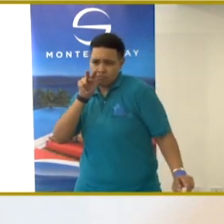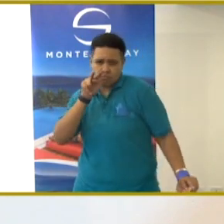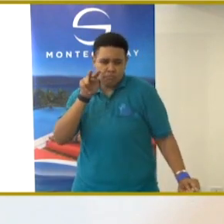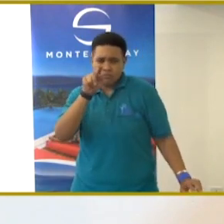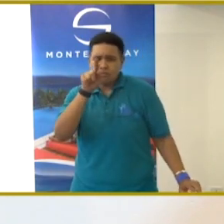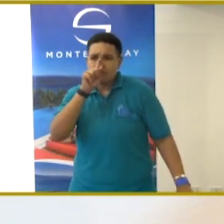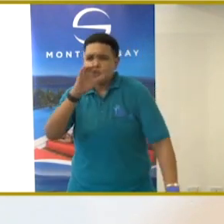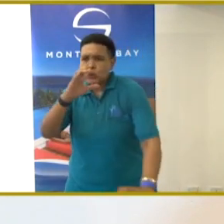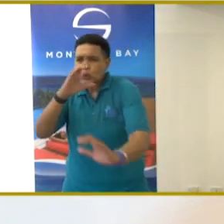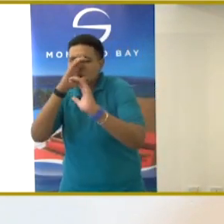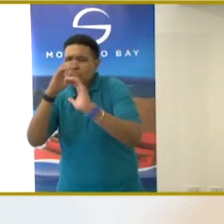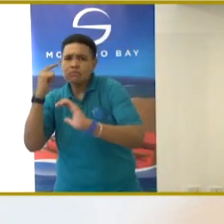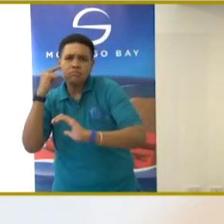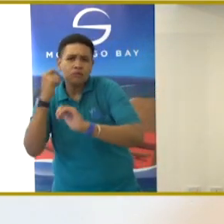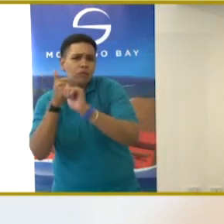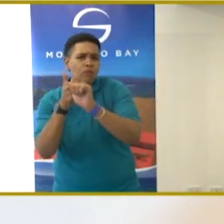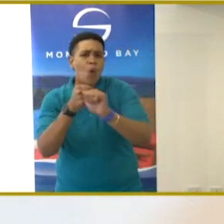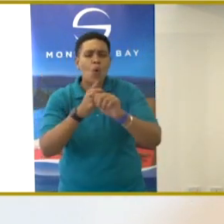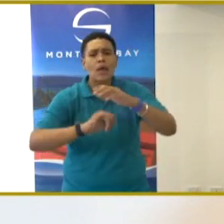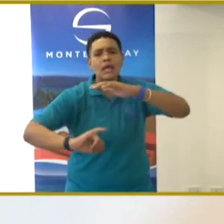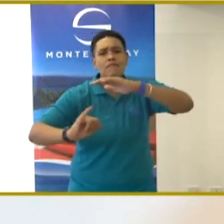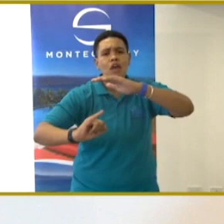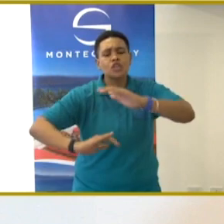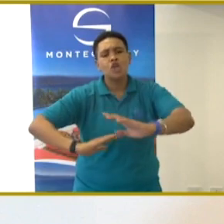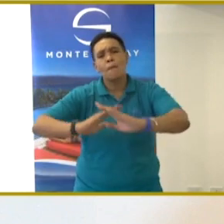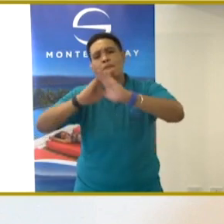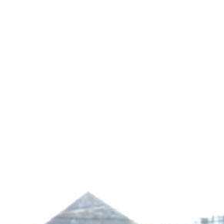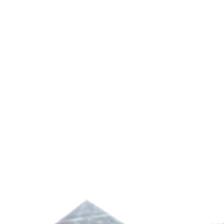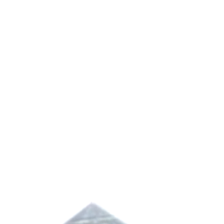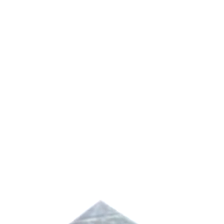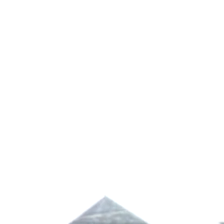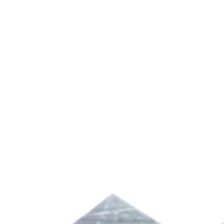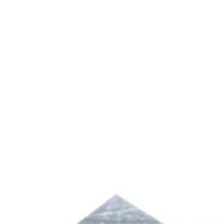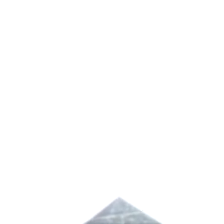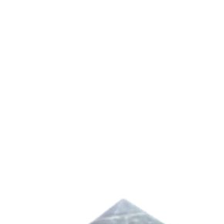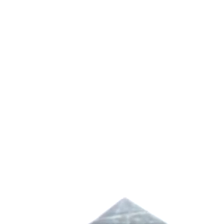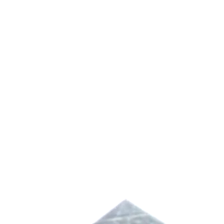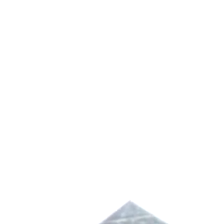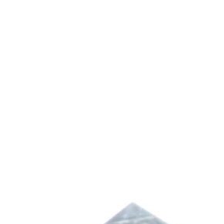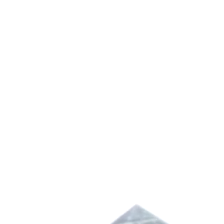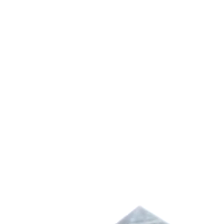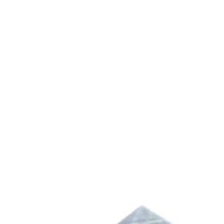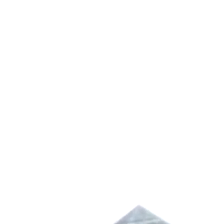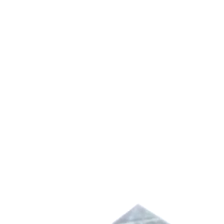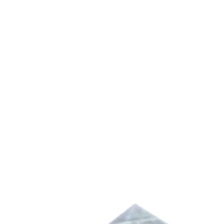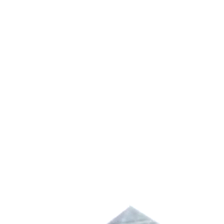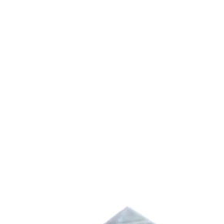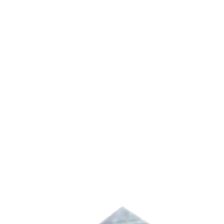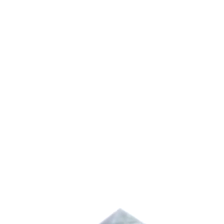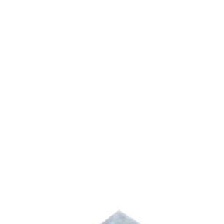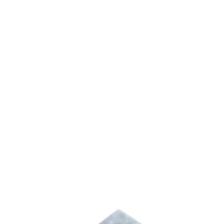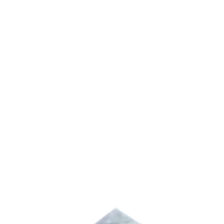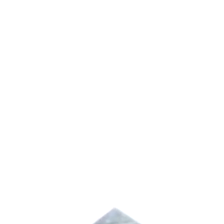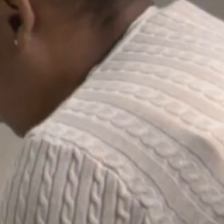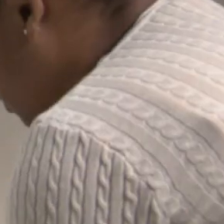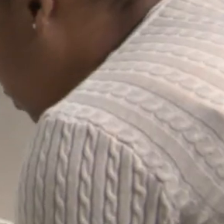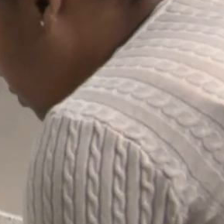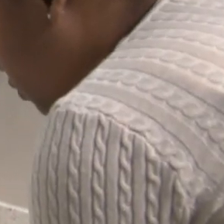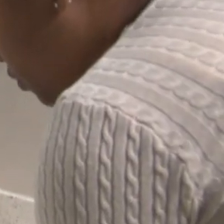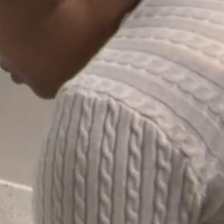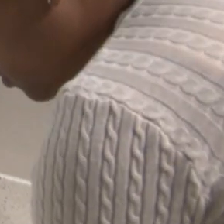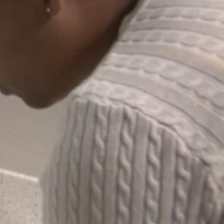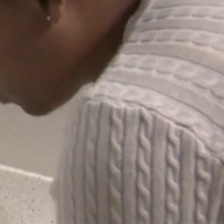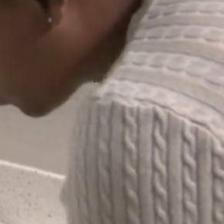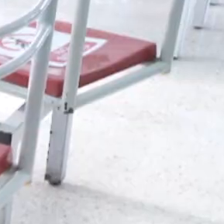to infection prevention and control measures. Masking up, we must add the masks,